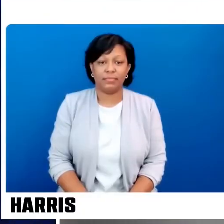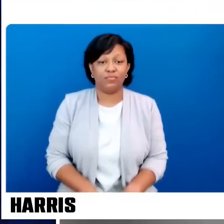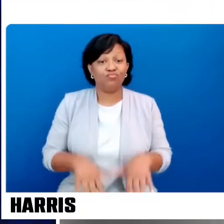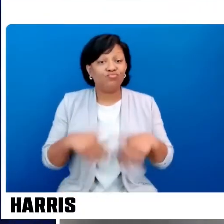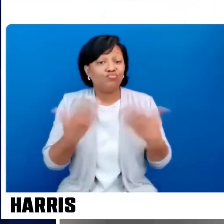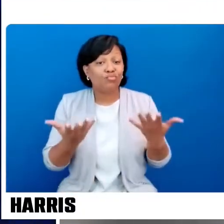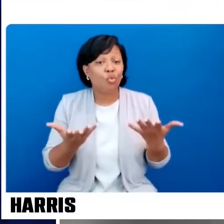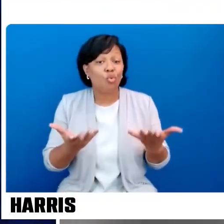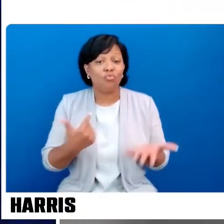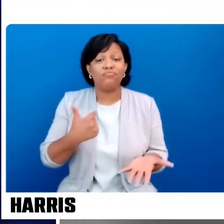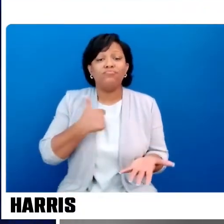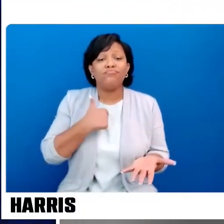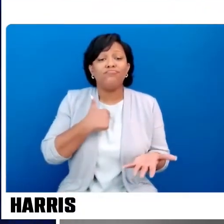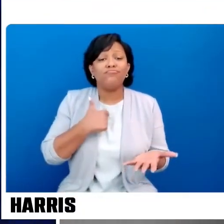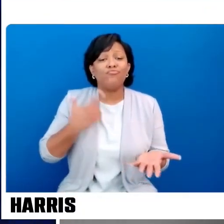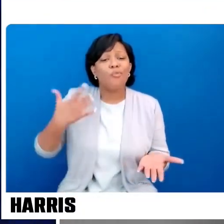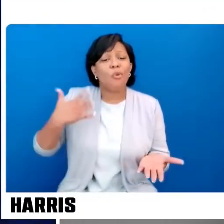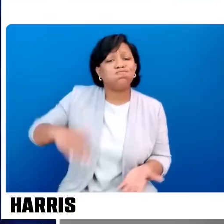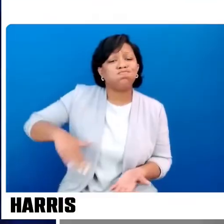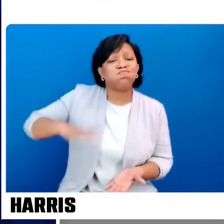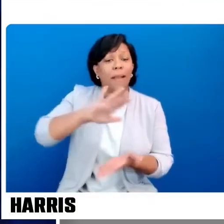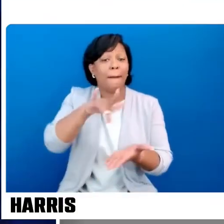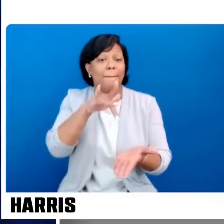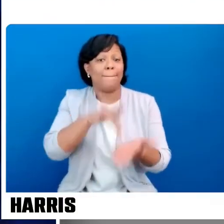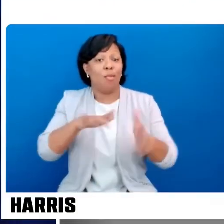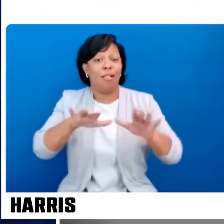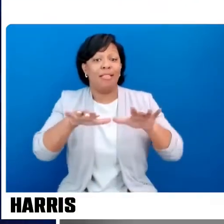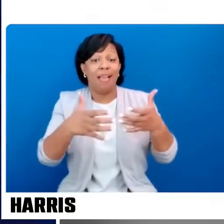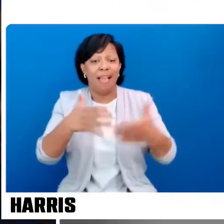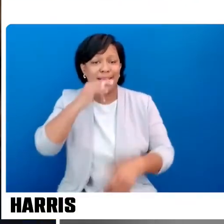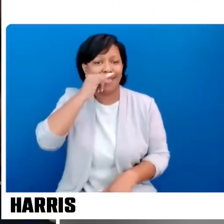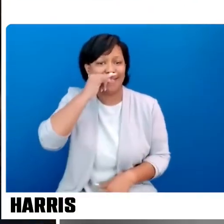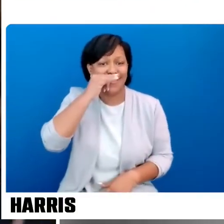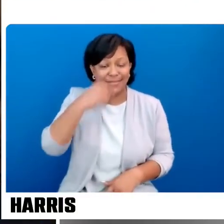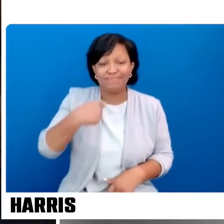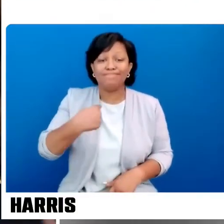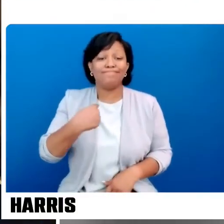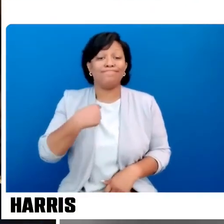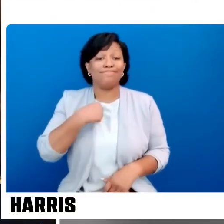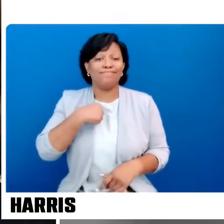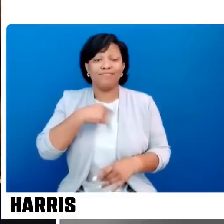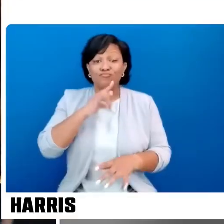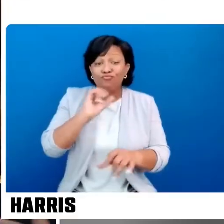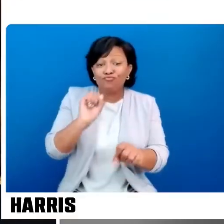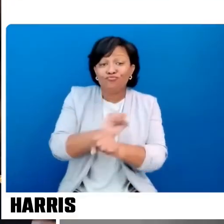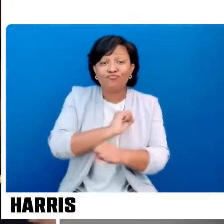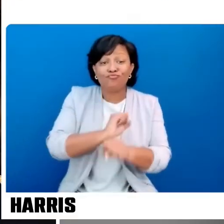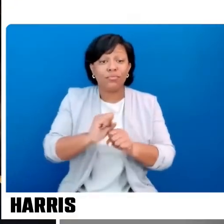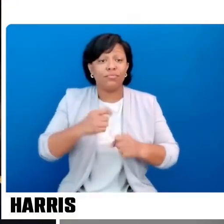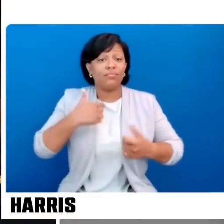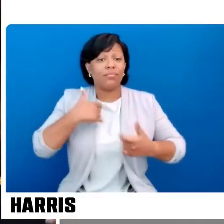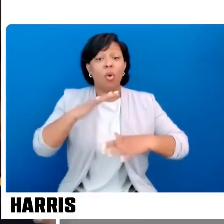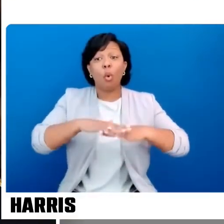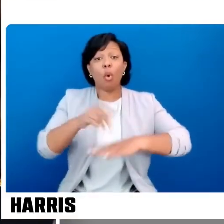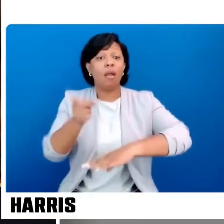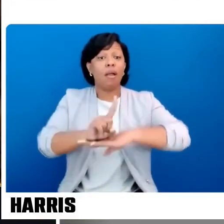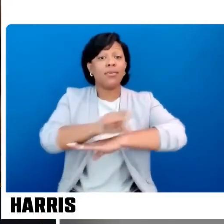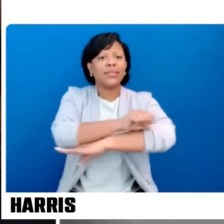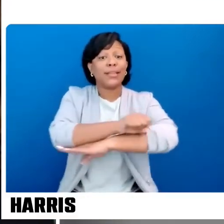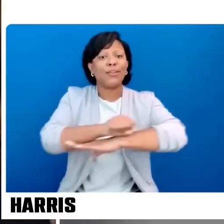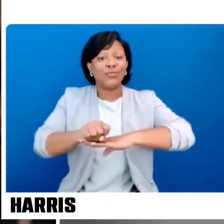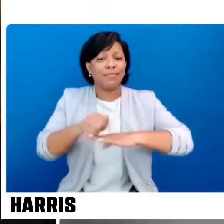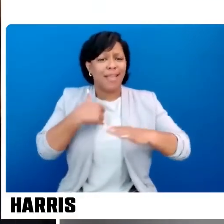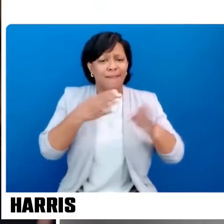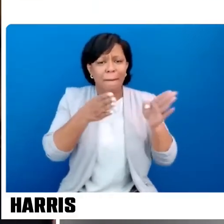kid, and I am actually the only person on this stage who has a plan that is about lifting up the middle class and working people of